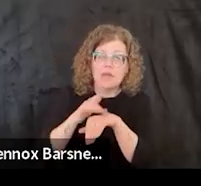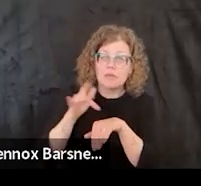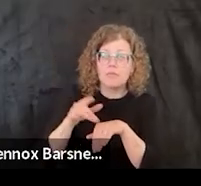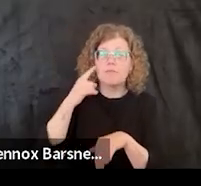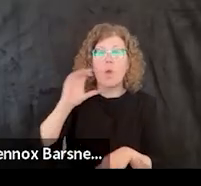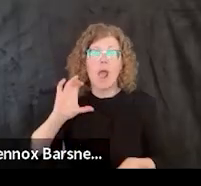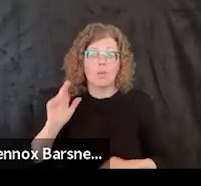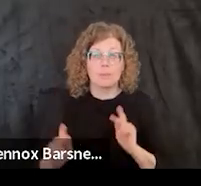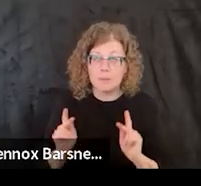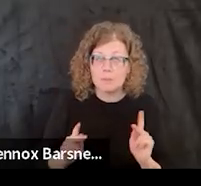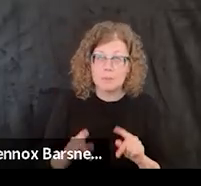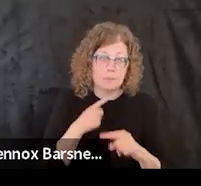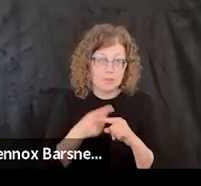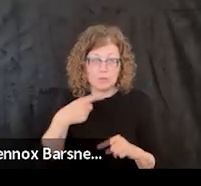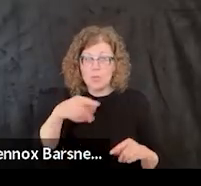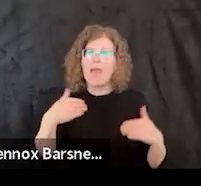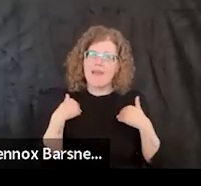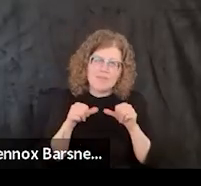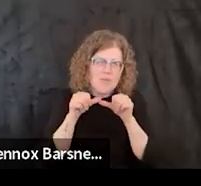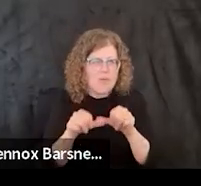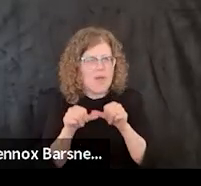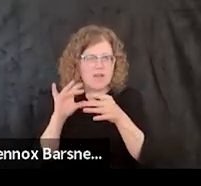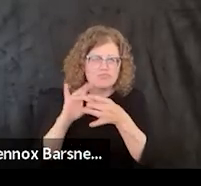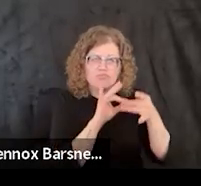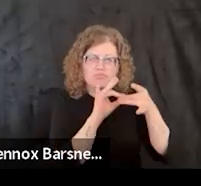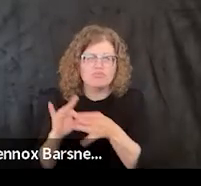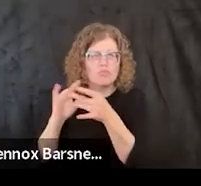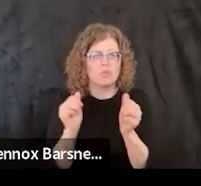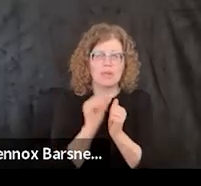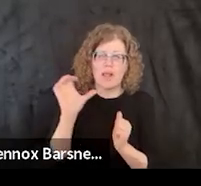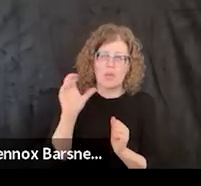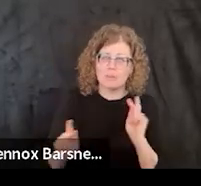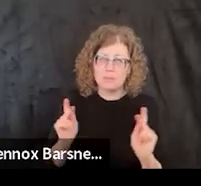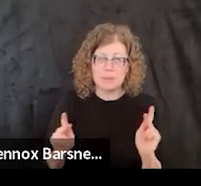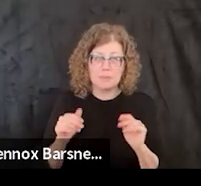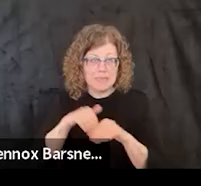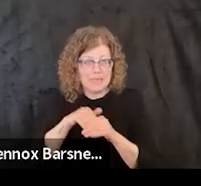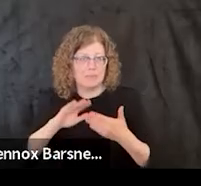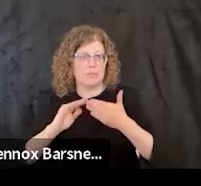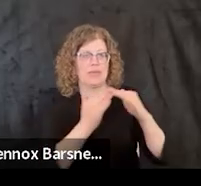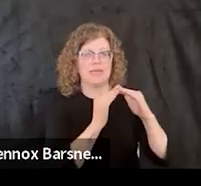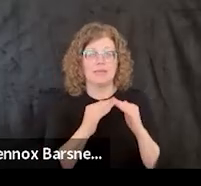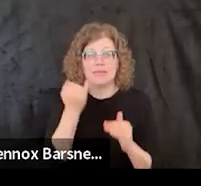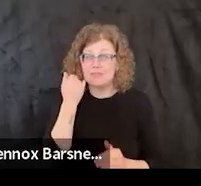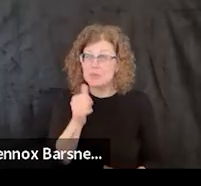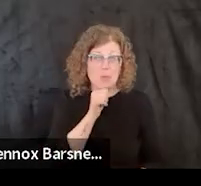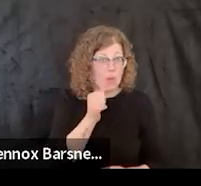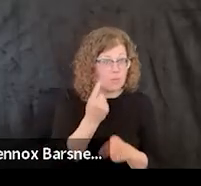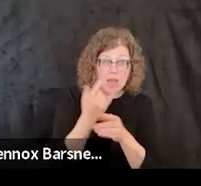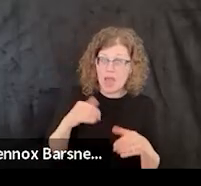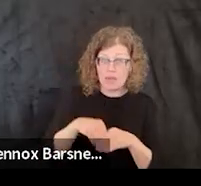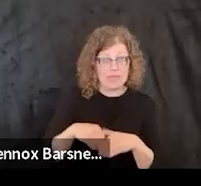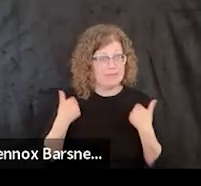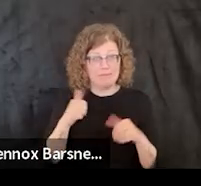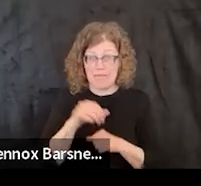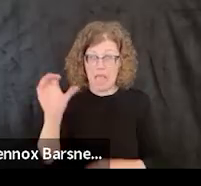city and its artistic communities. If you do not currently reside in Calgary, please contact program staff